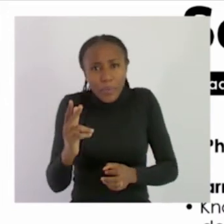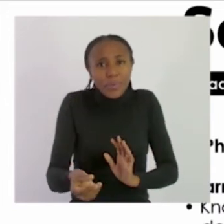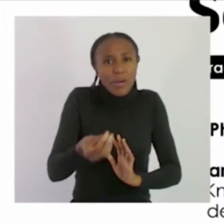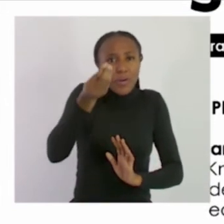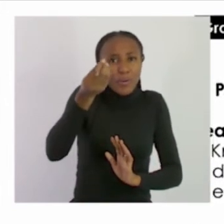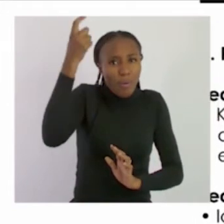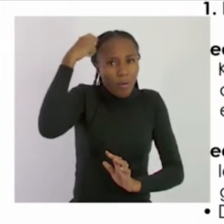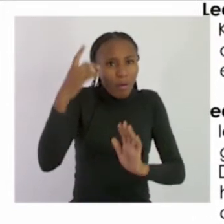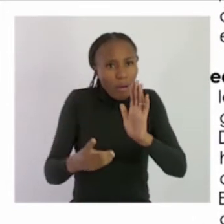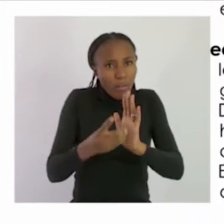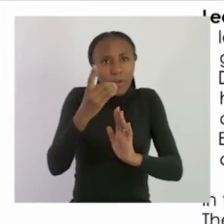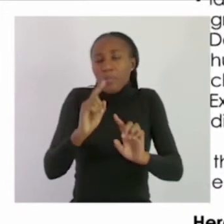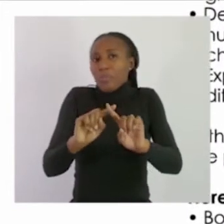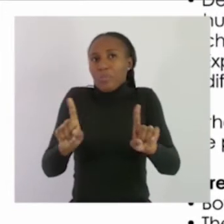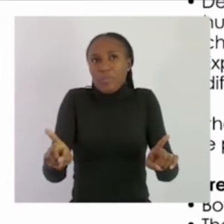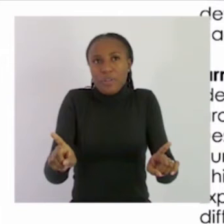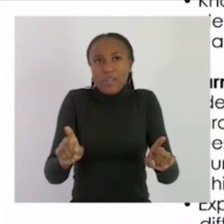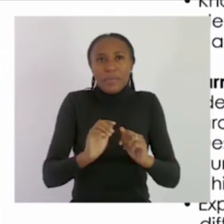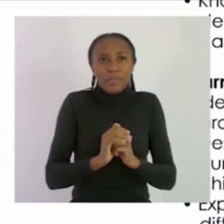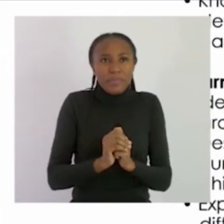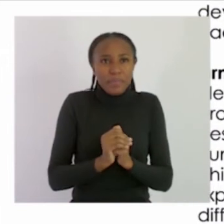different pace.